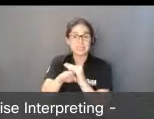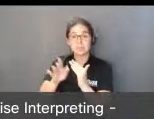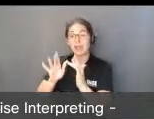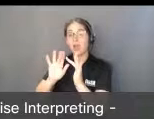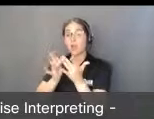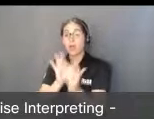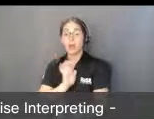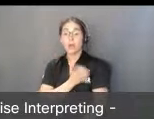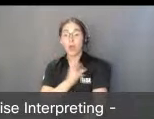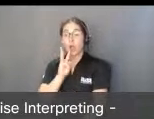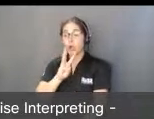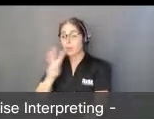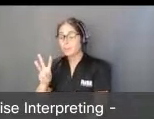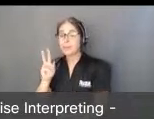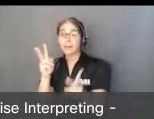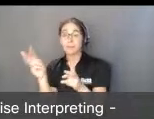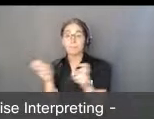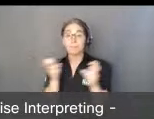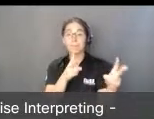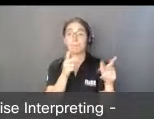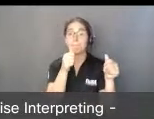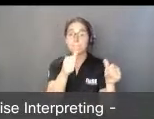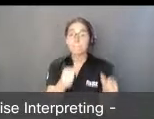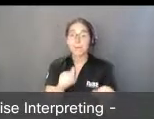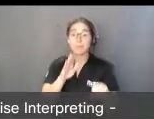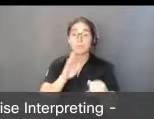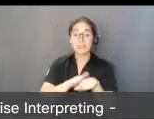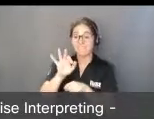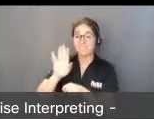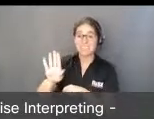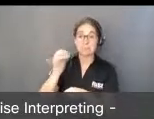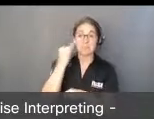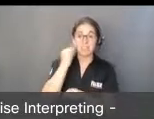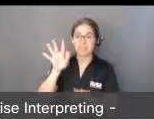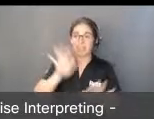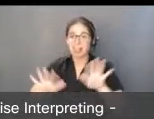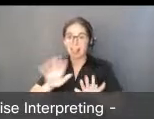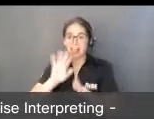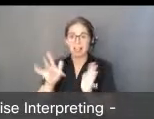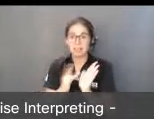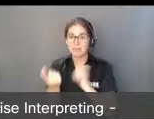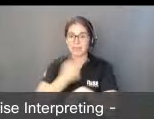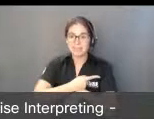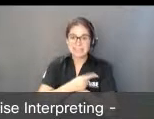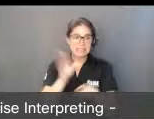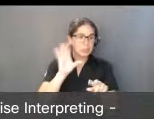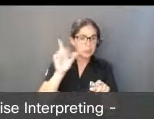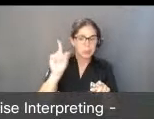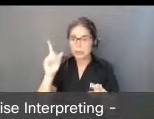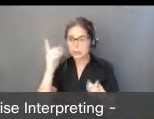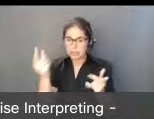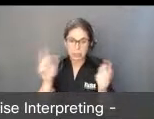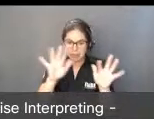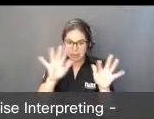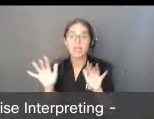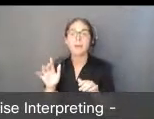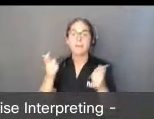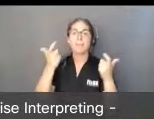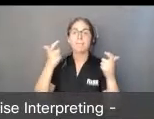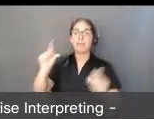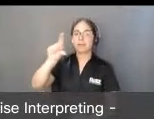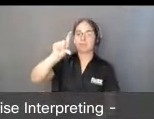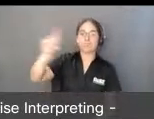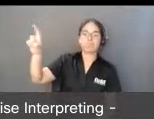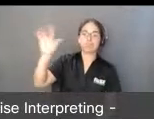in or get something done, you're not sure where to go. It'd be great to be able to just refer folks to the website where there's a banner, a big button that you can click on, phone